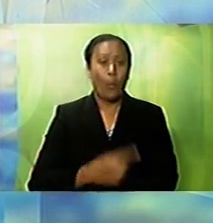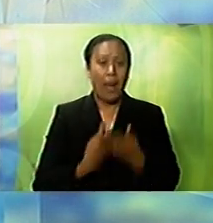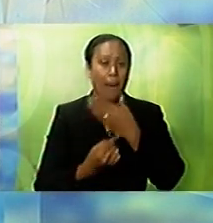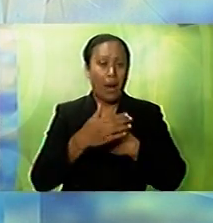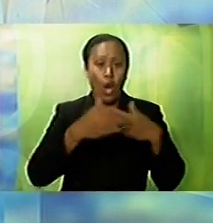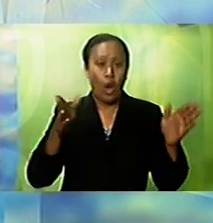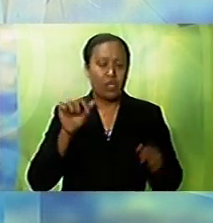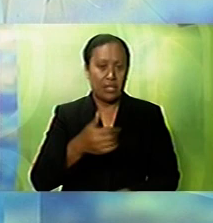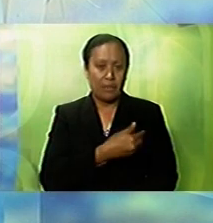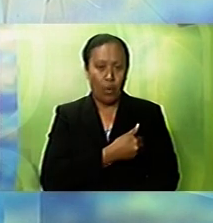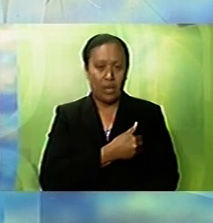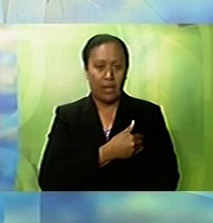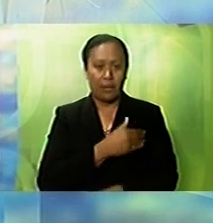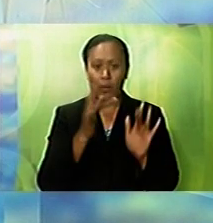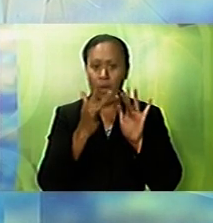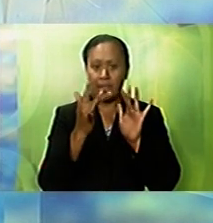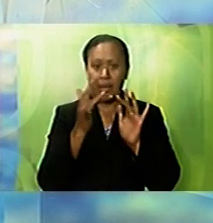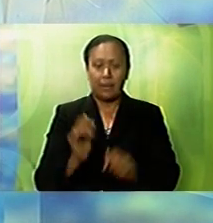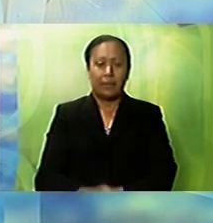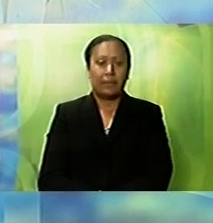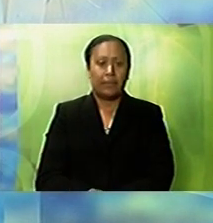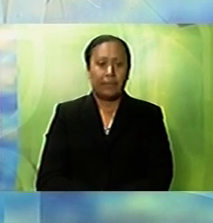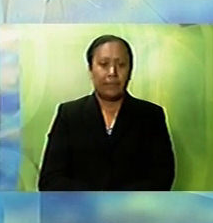the website this morning.